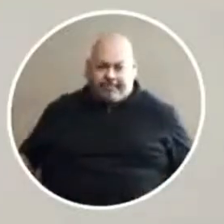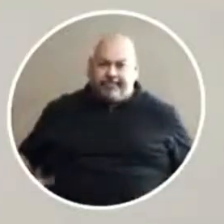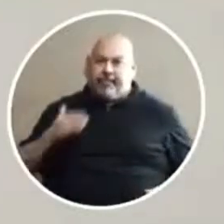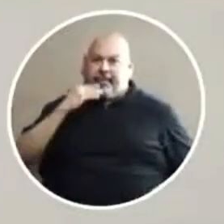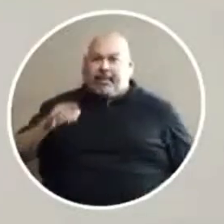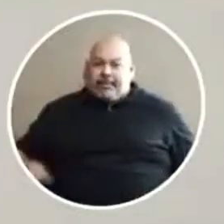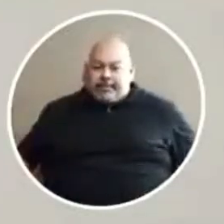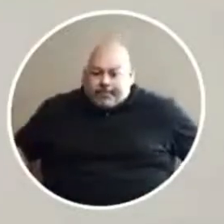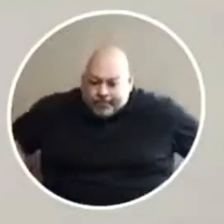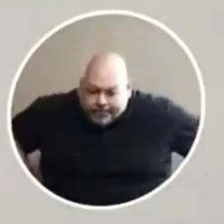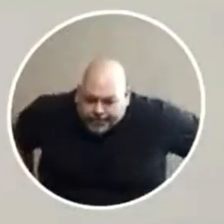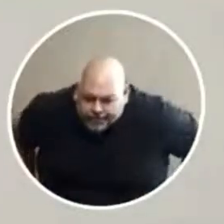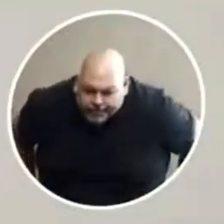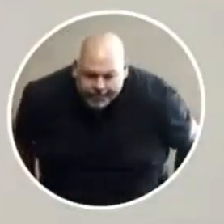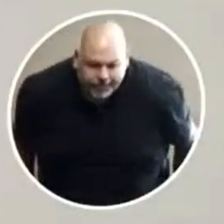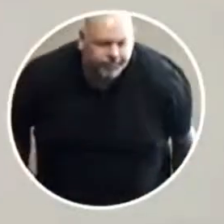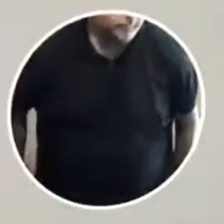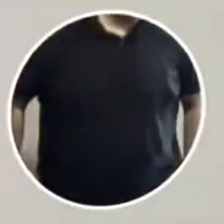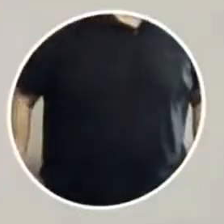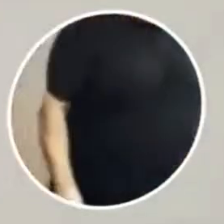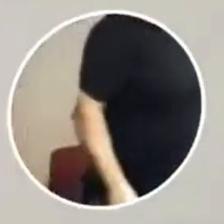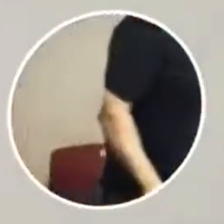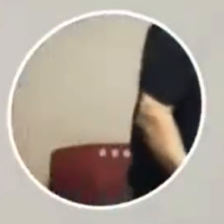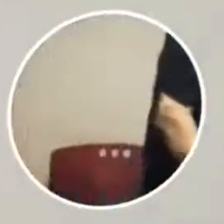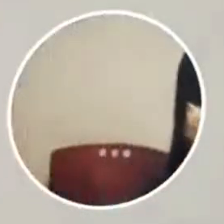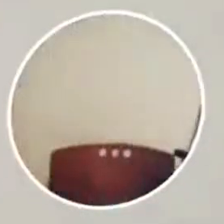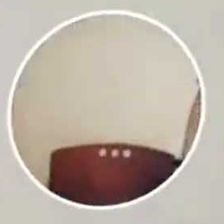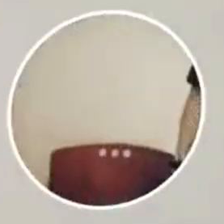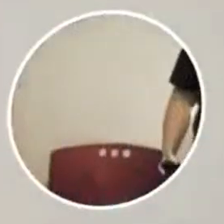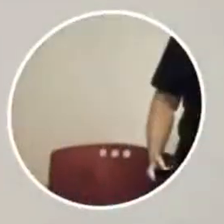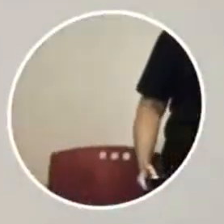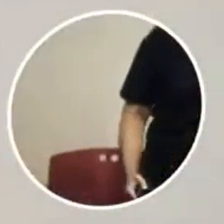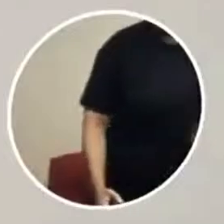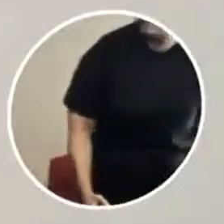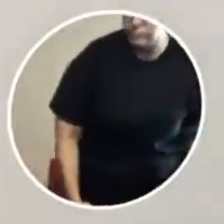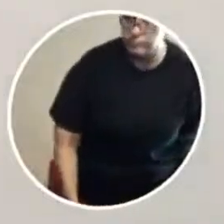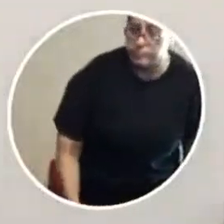Thank you, Ms. Mora. We now open it up to media in attendance.